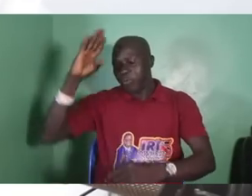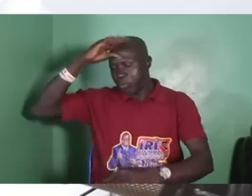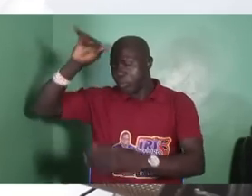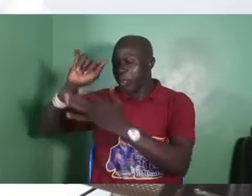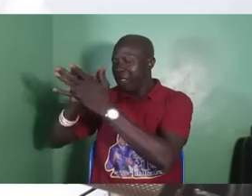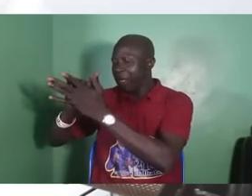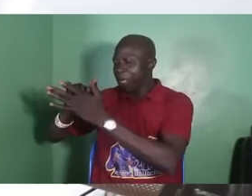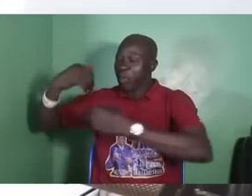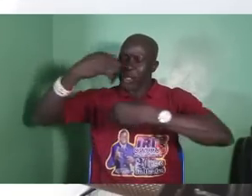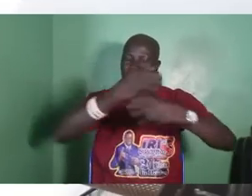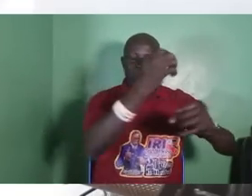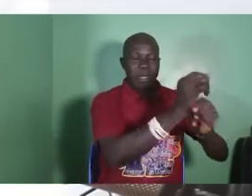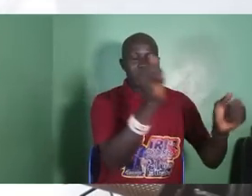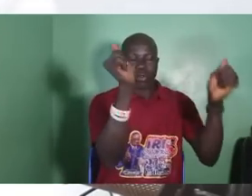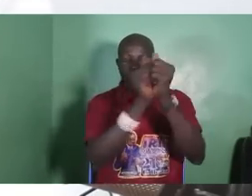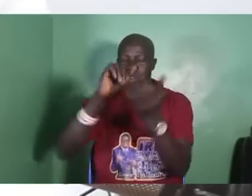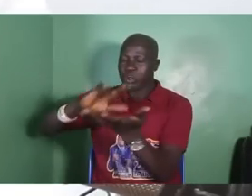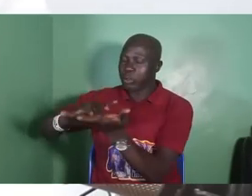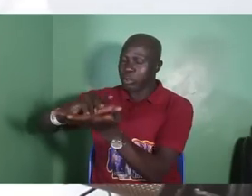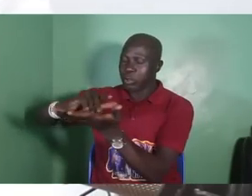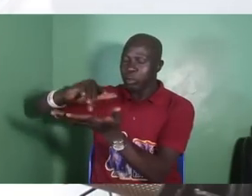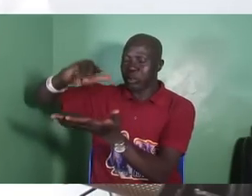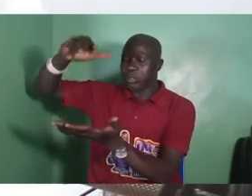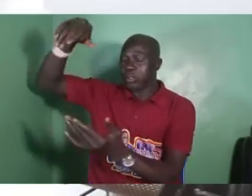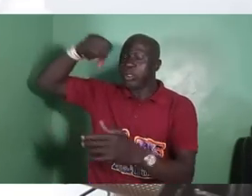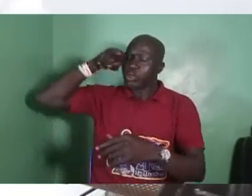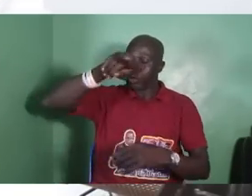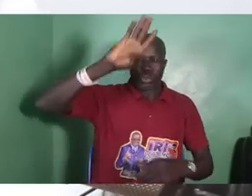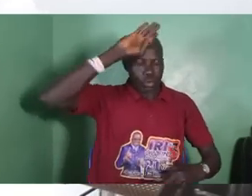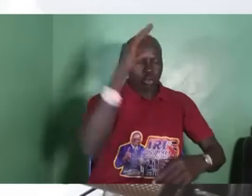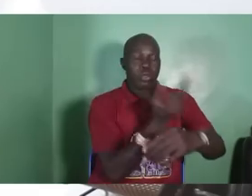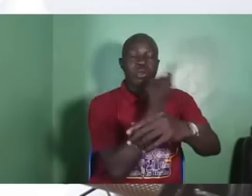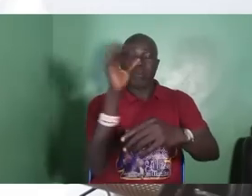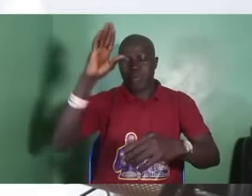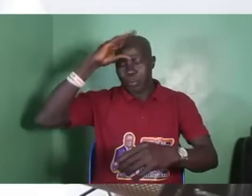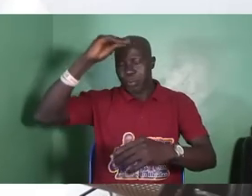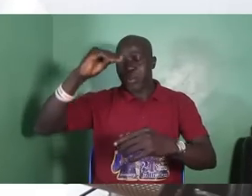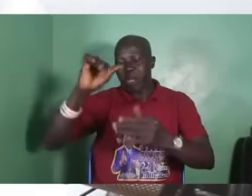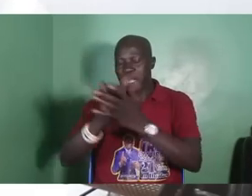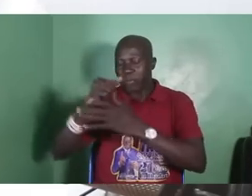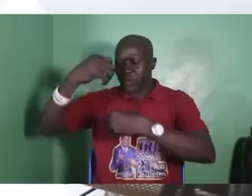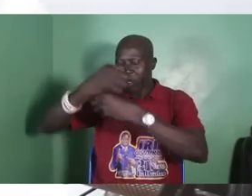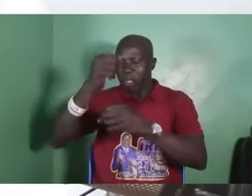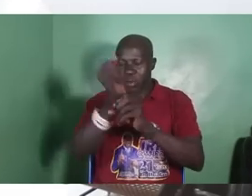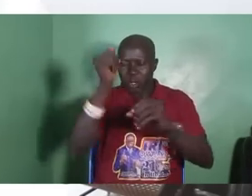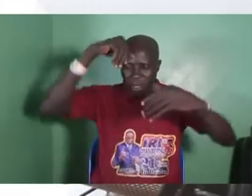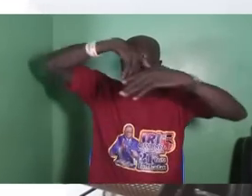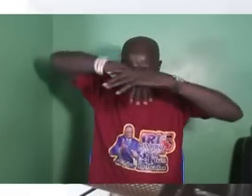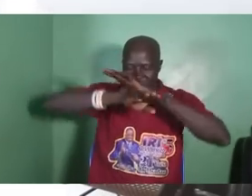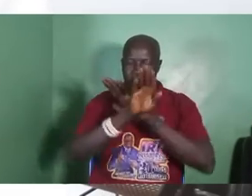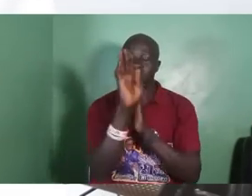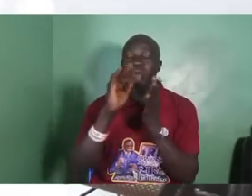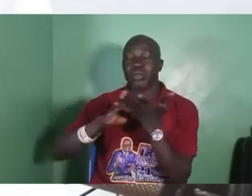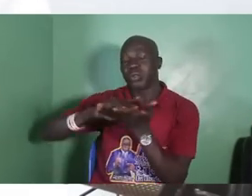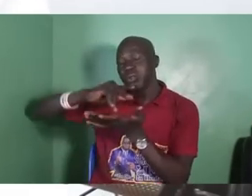ti ada mo ogo that be created with glory iwa mo eniyan you son of man ti ada sinu ogo that be